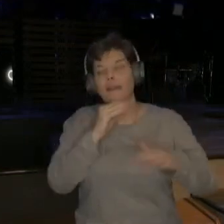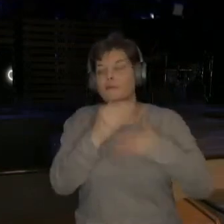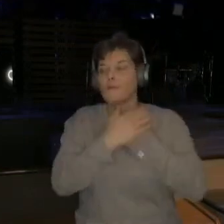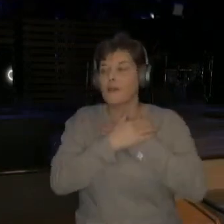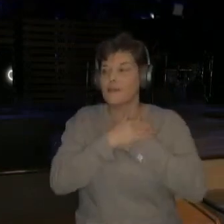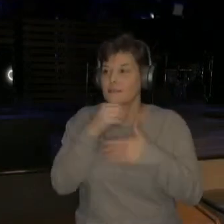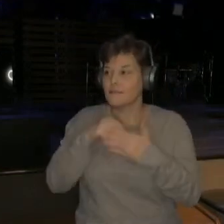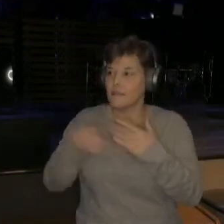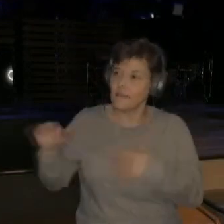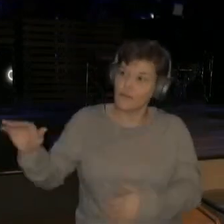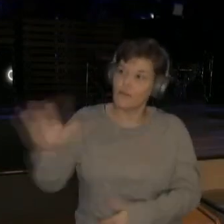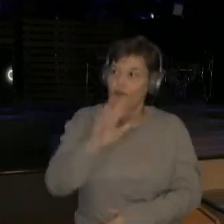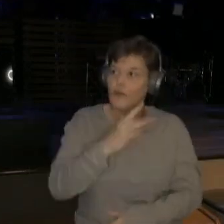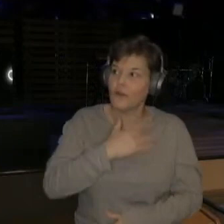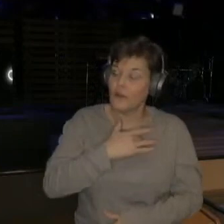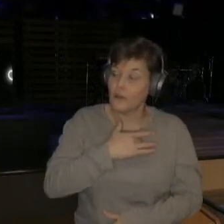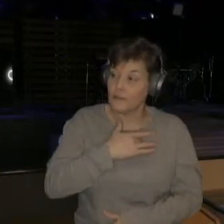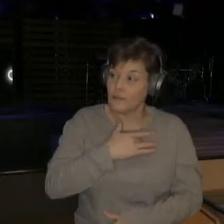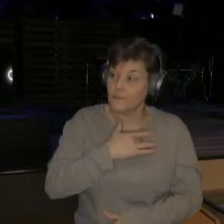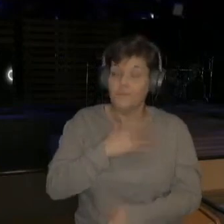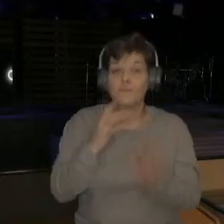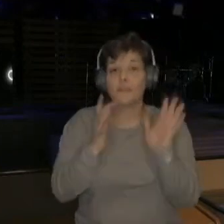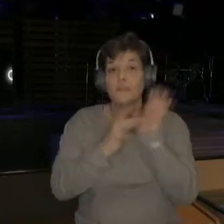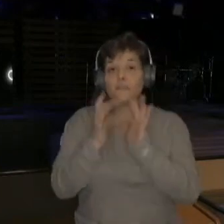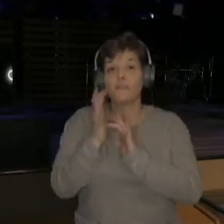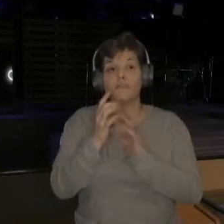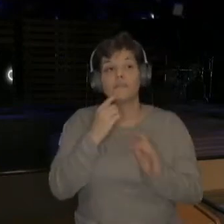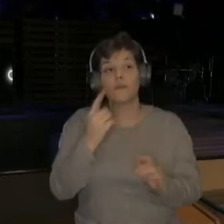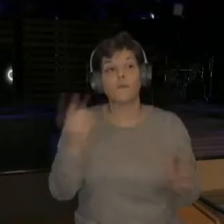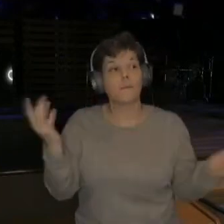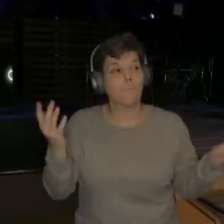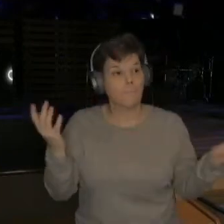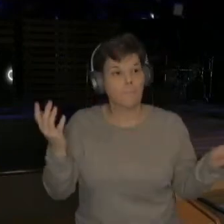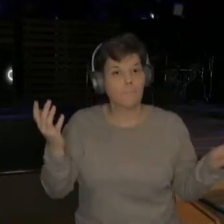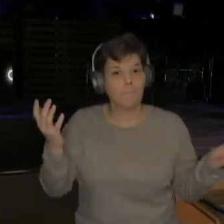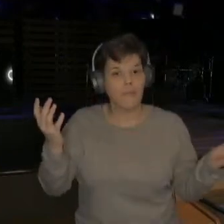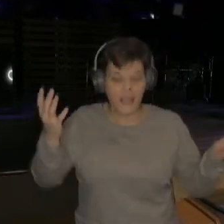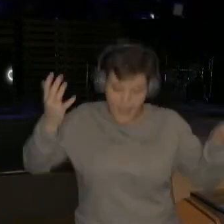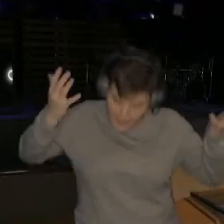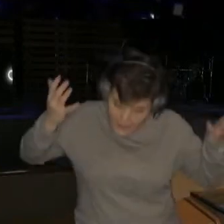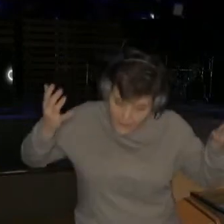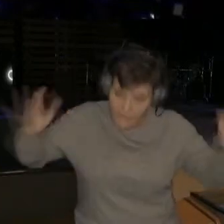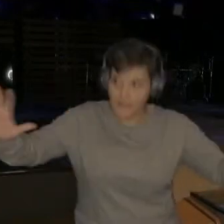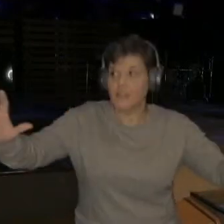Jesus said, "It is finished."